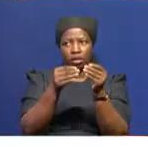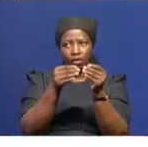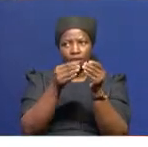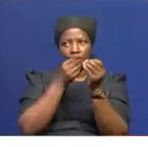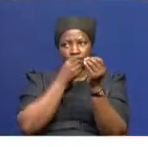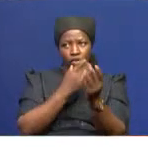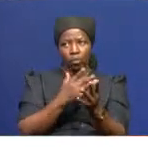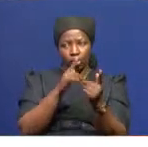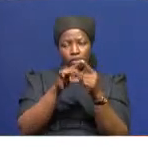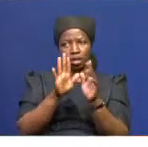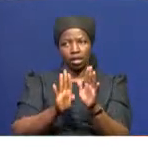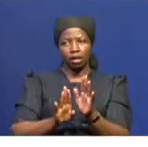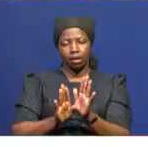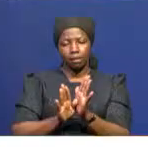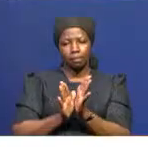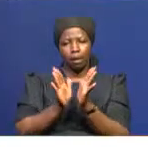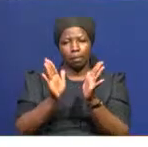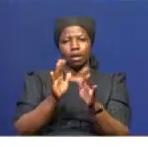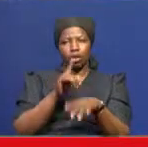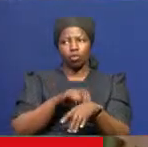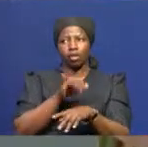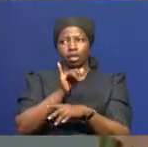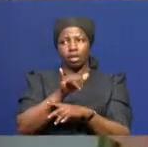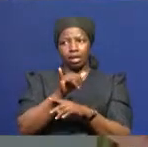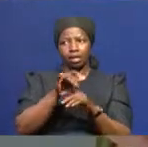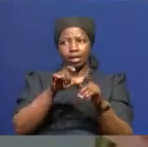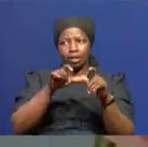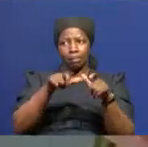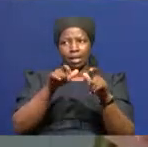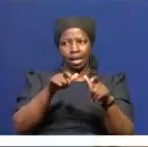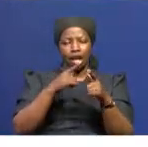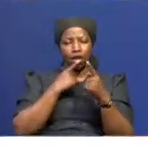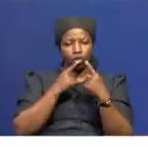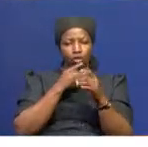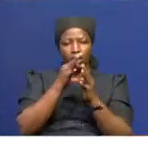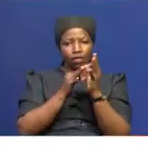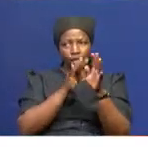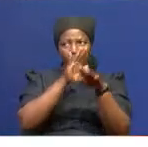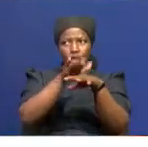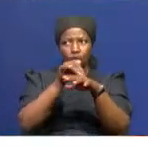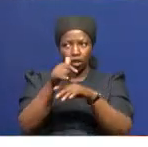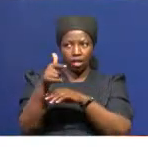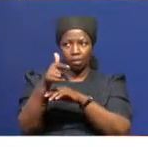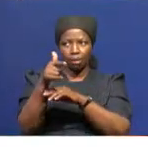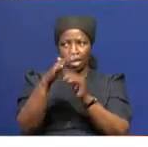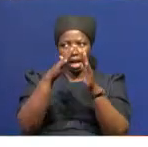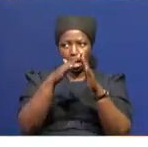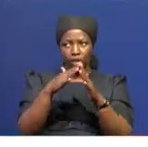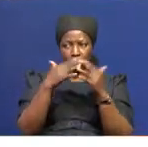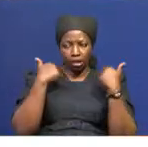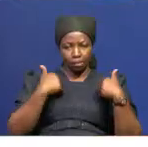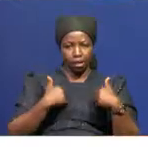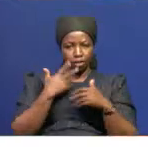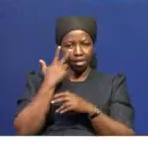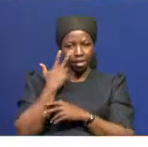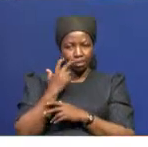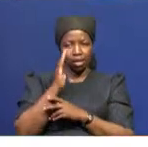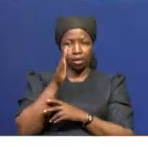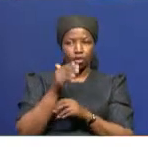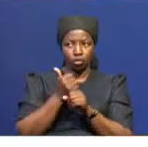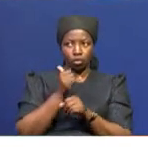update to the public. During that press conference, if they call the media houses, and I suspect that they will do